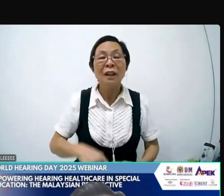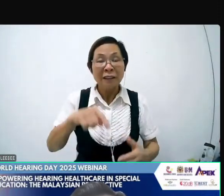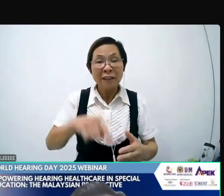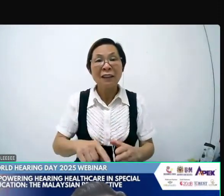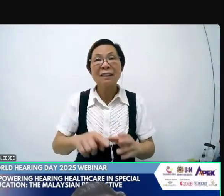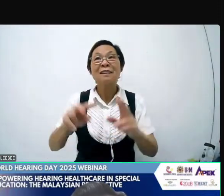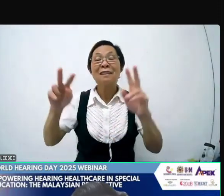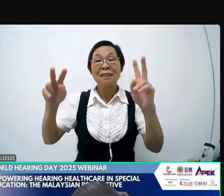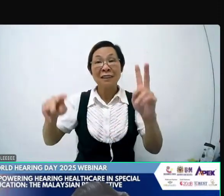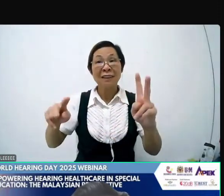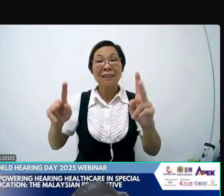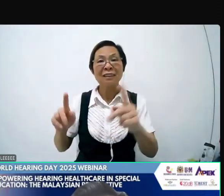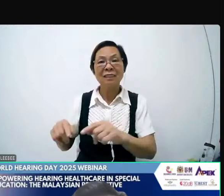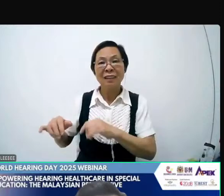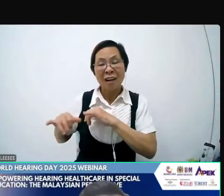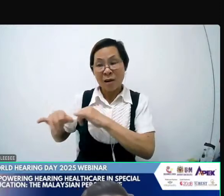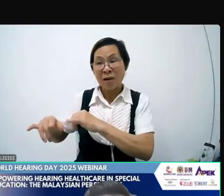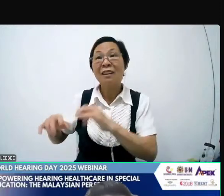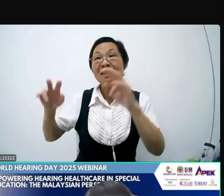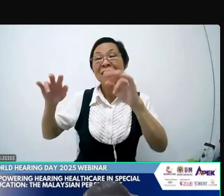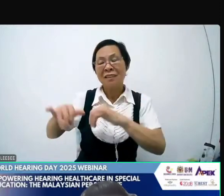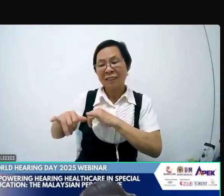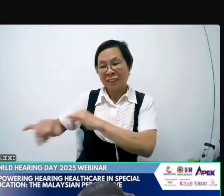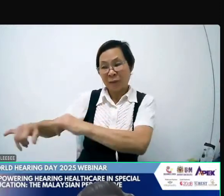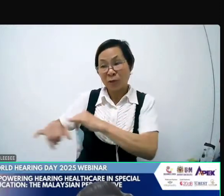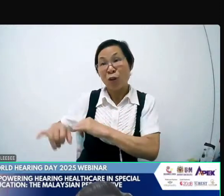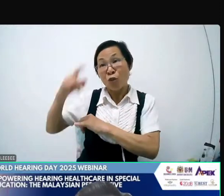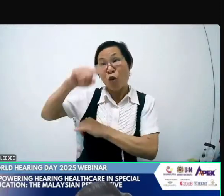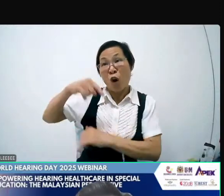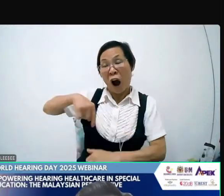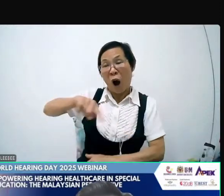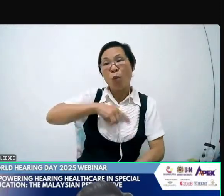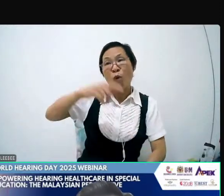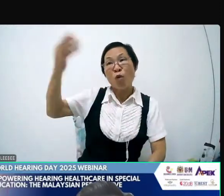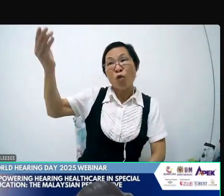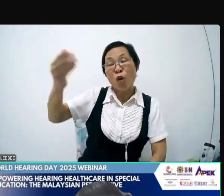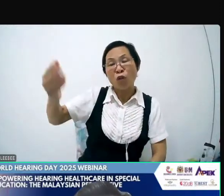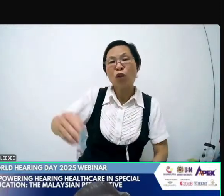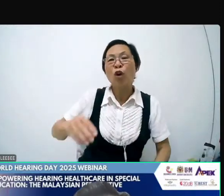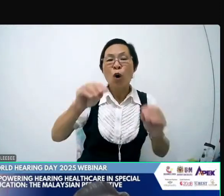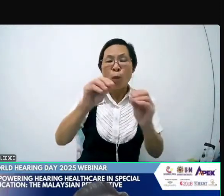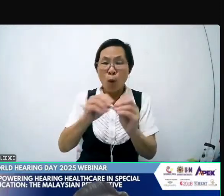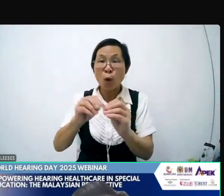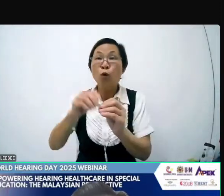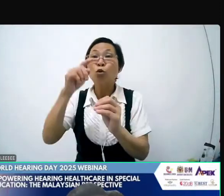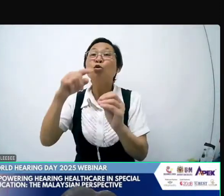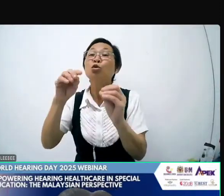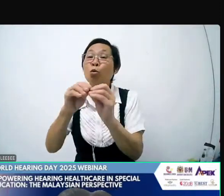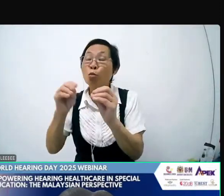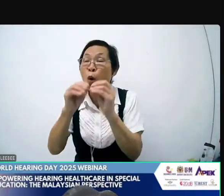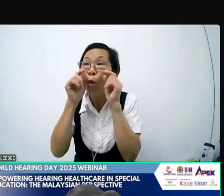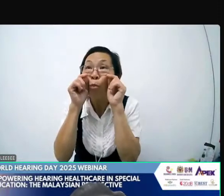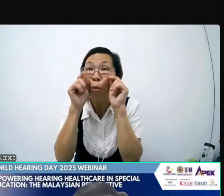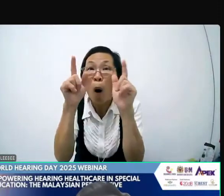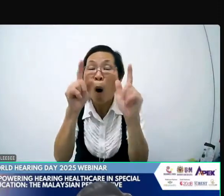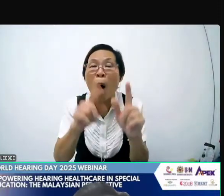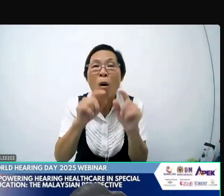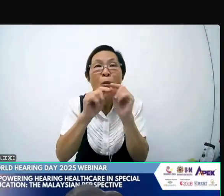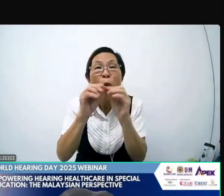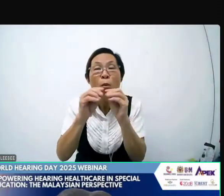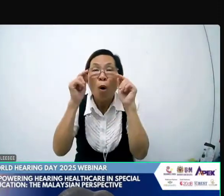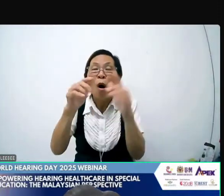for our webinar today or our forum to increase the awareness, the sharing